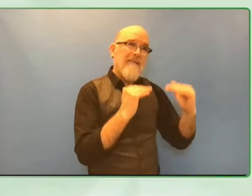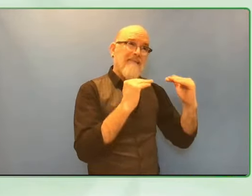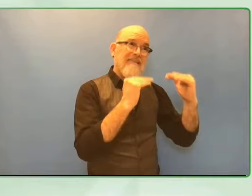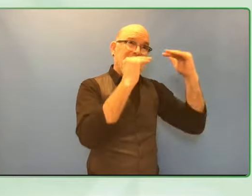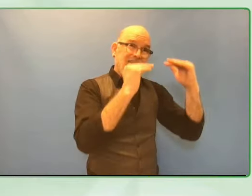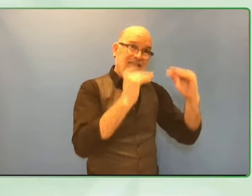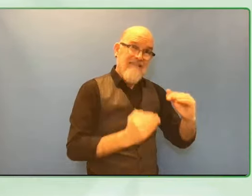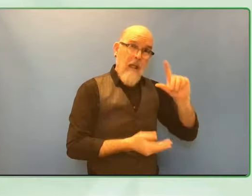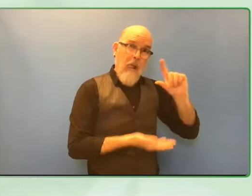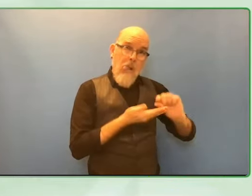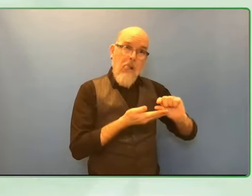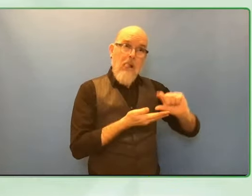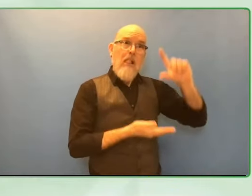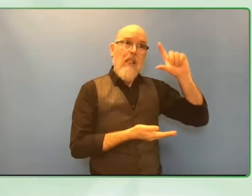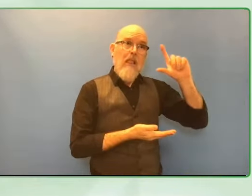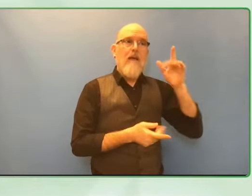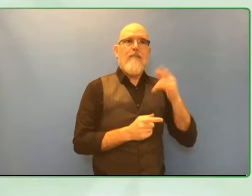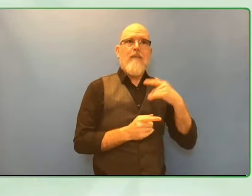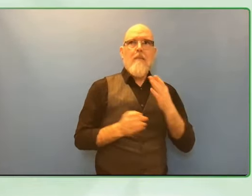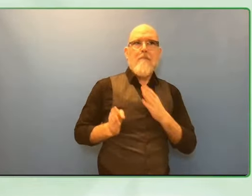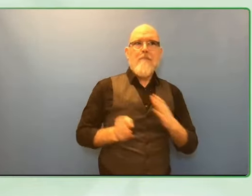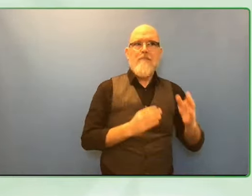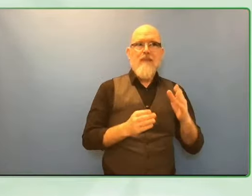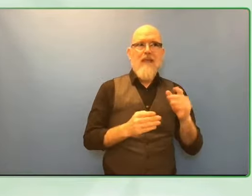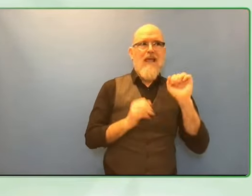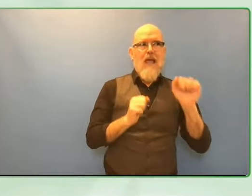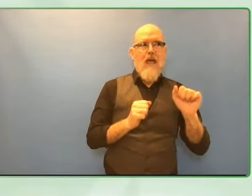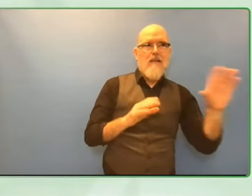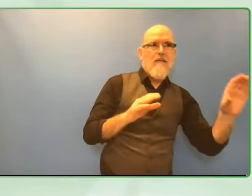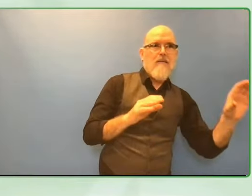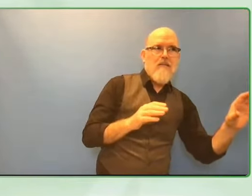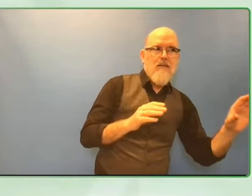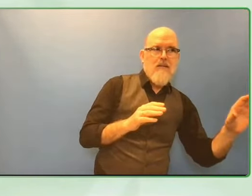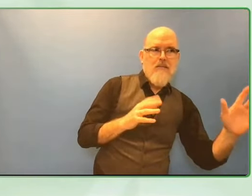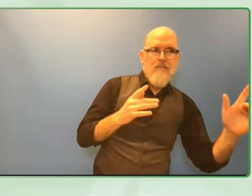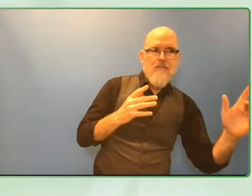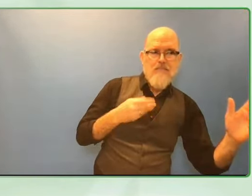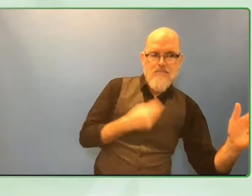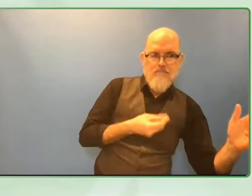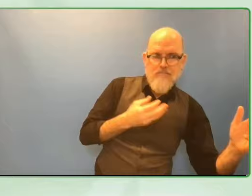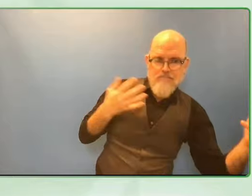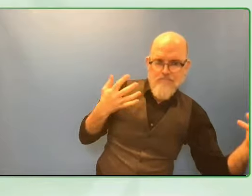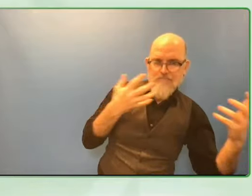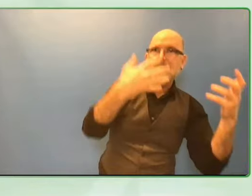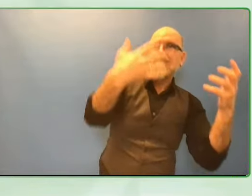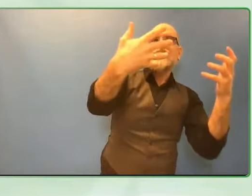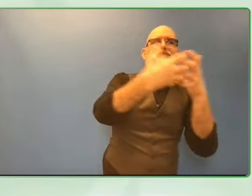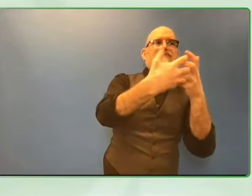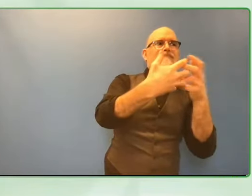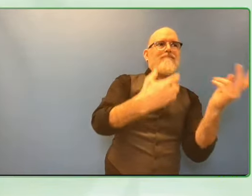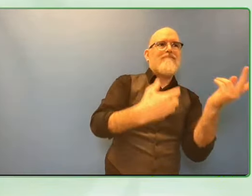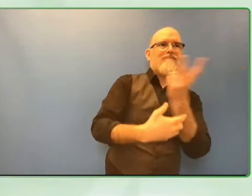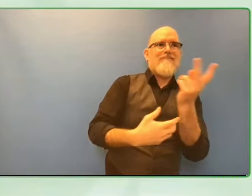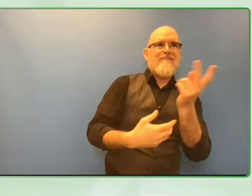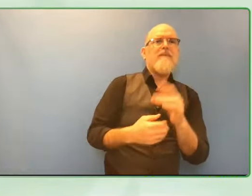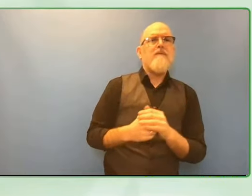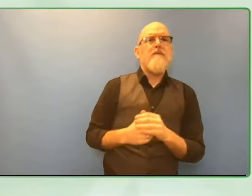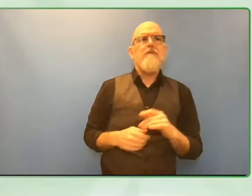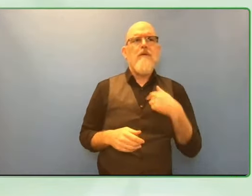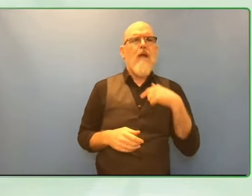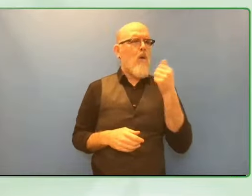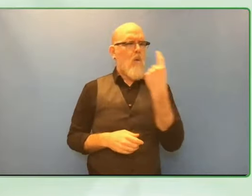Right. Thanks so much. So one of the questions I wanted to ask is just how big are